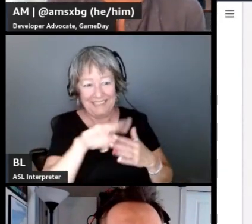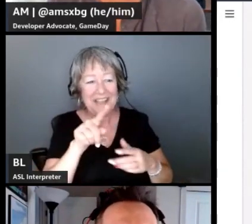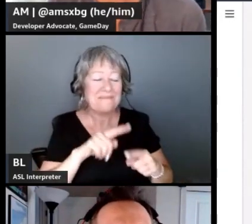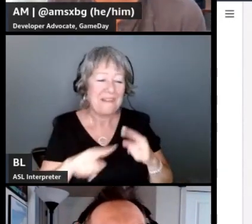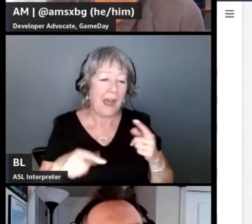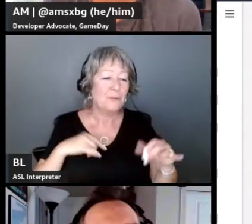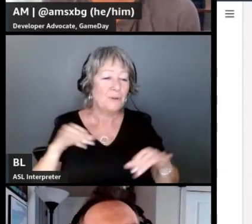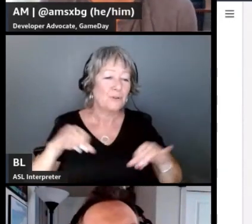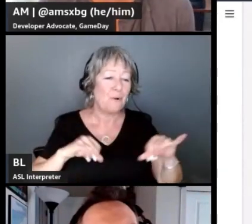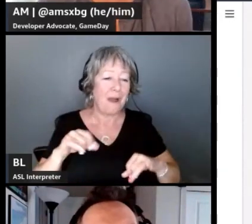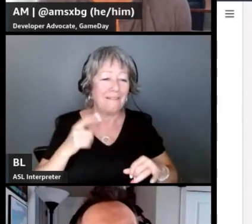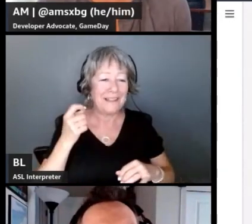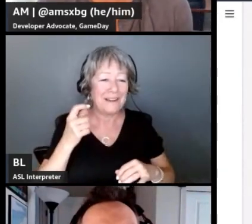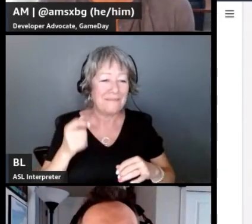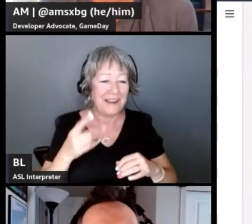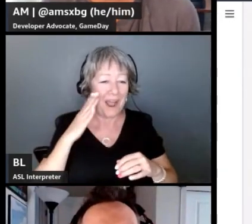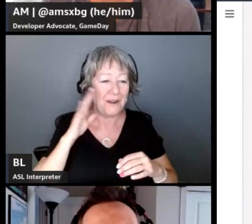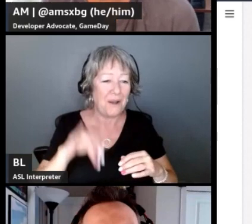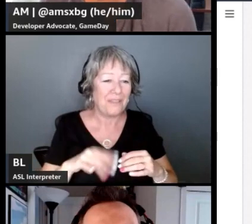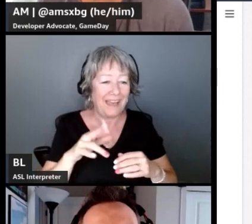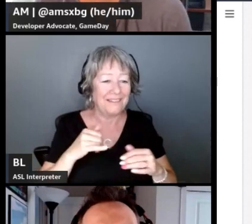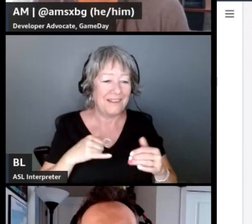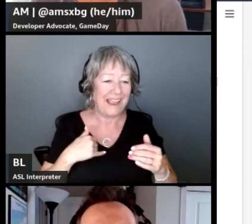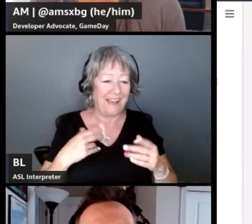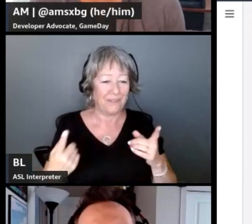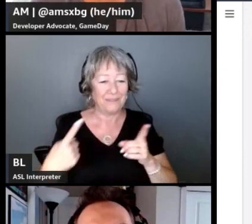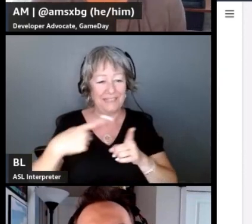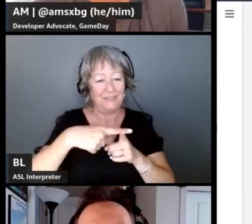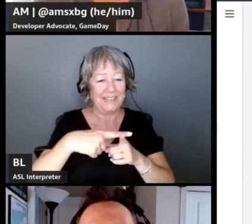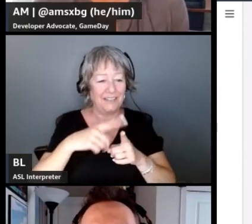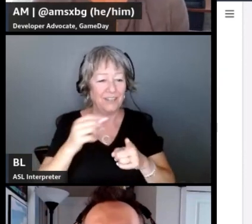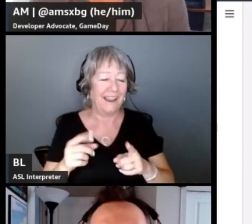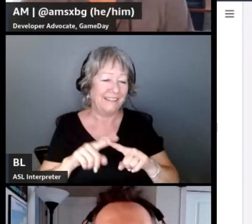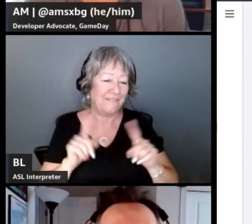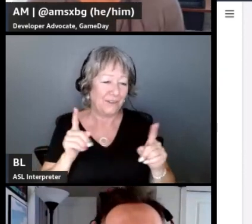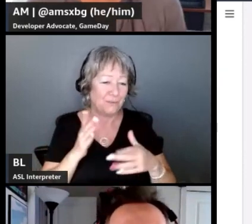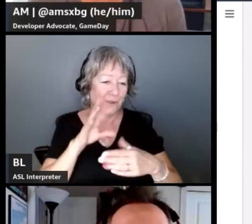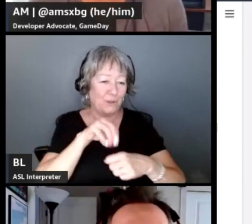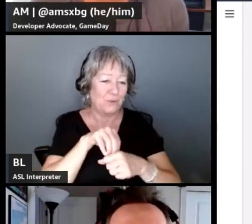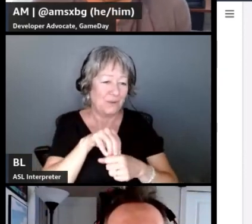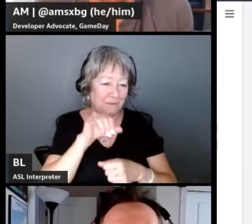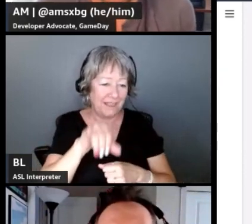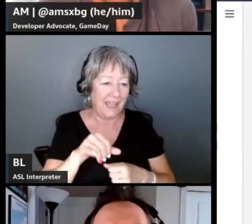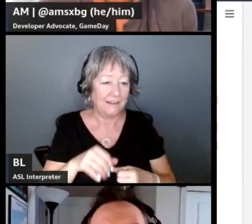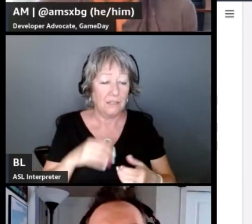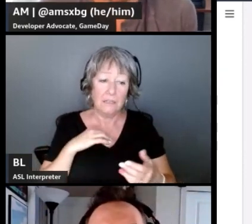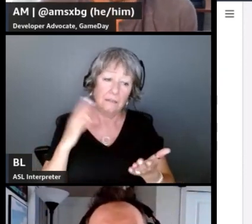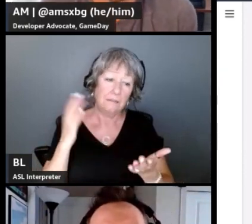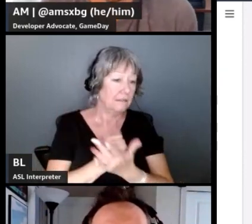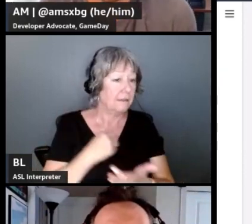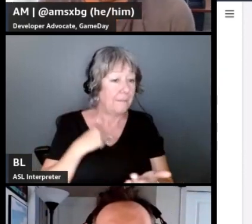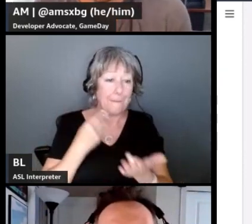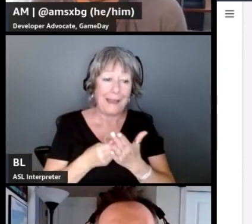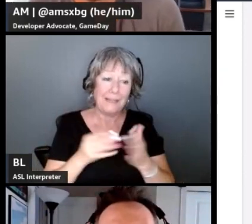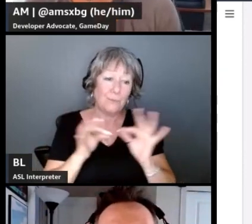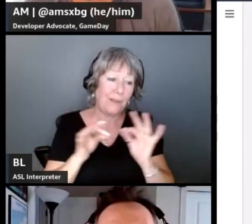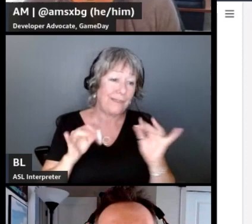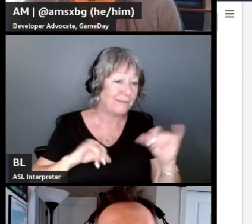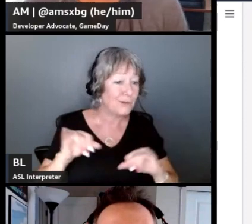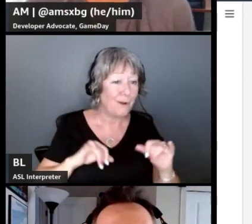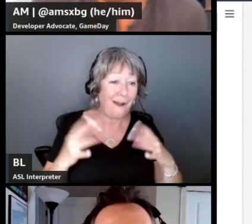that those union, intersection, and difference were a part of it. So just got to get my money's worth, Of